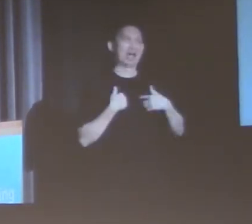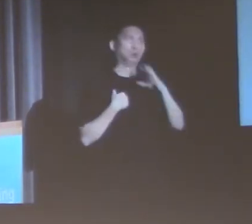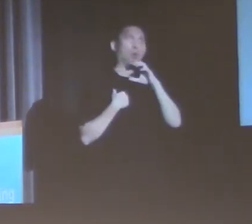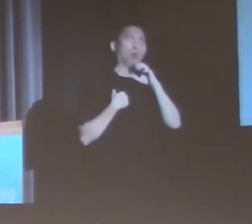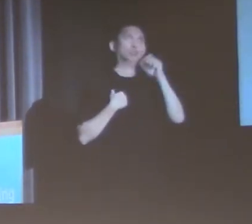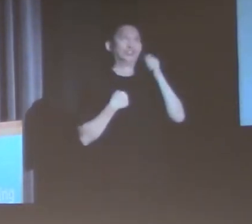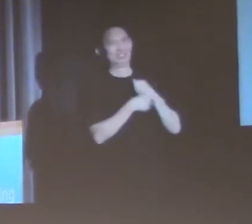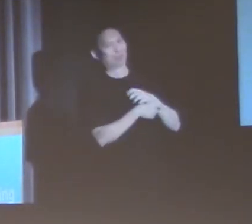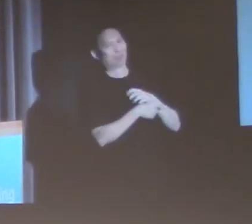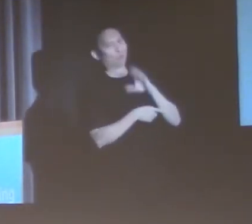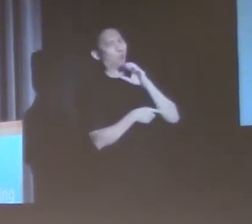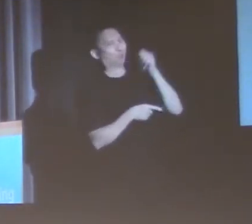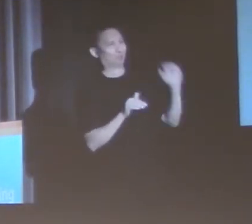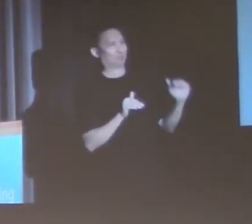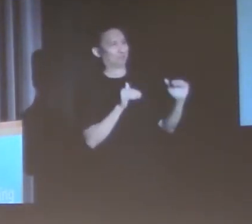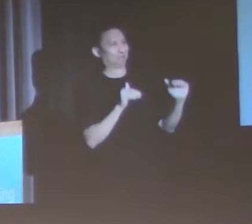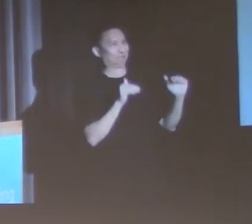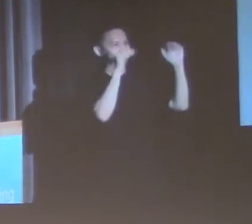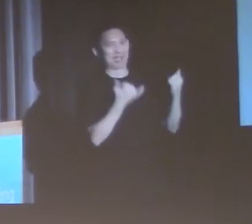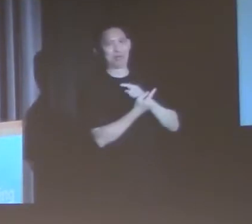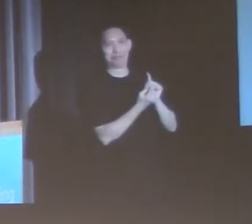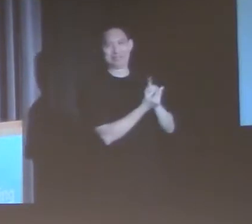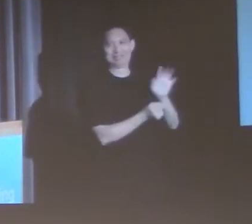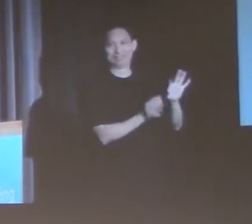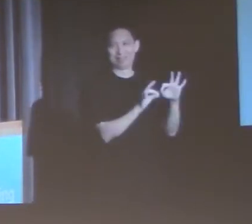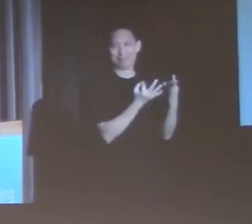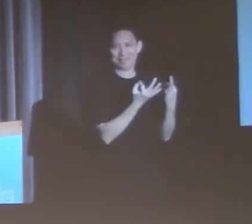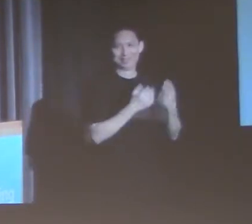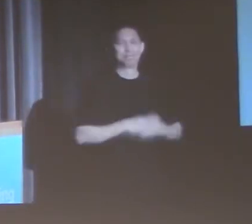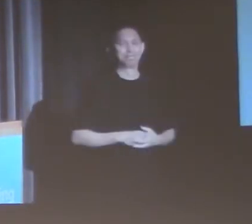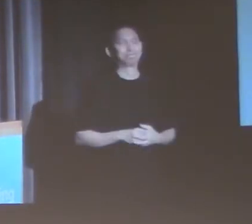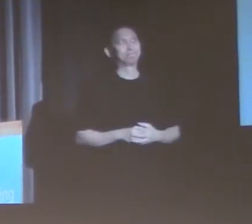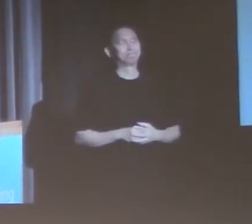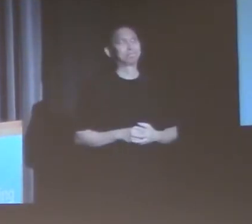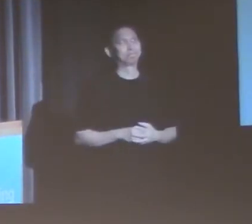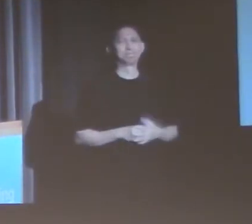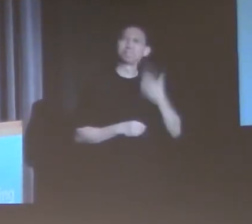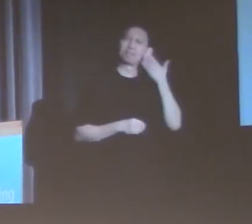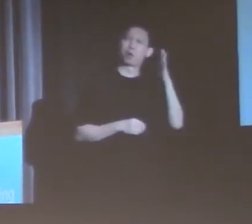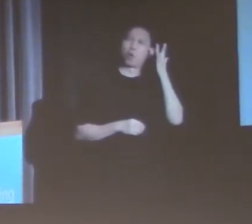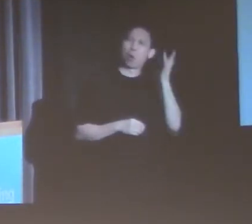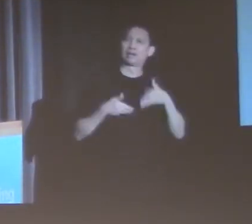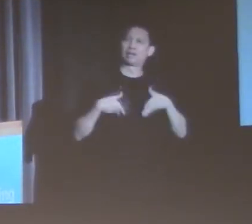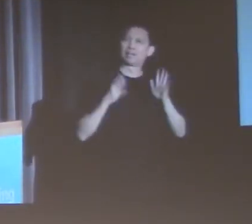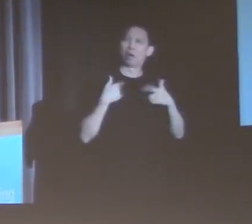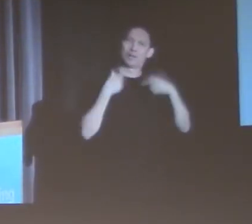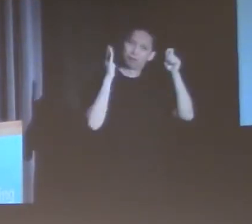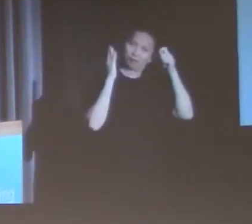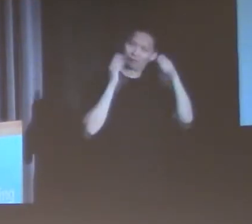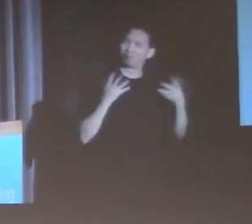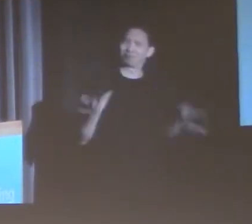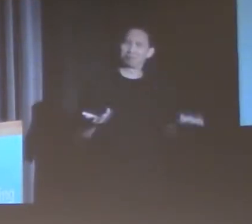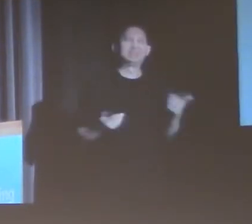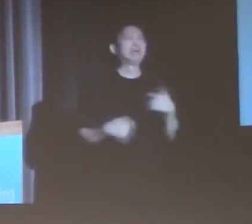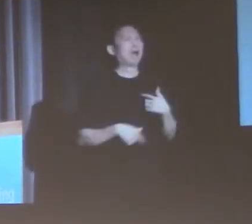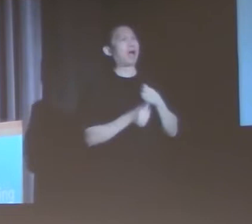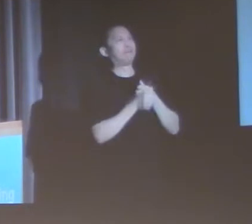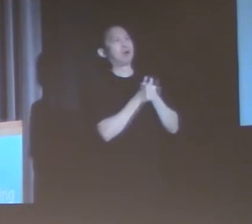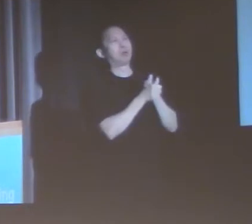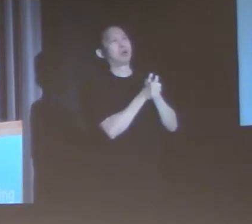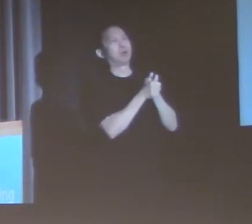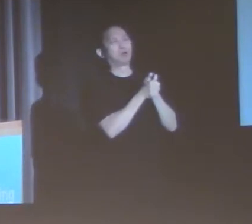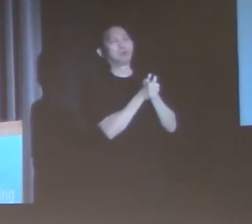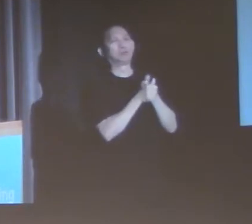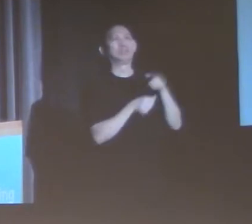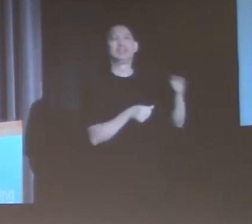and I was meeting his family. And I don't know why he said yes, because I started following him and realised he was packing his